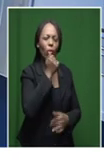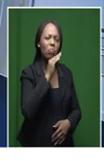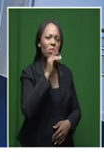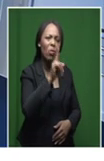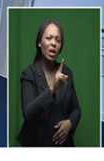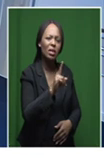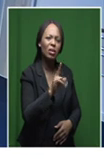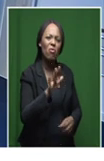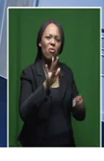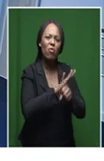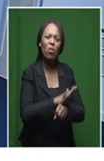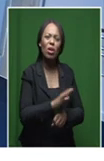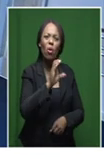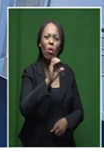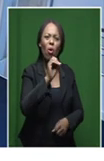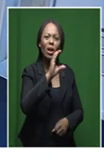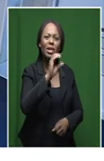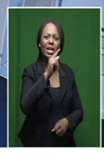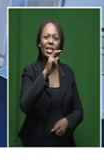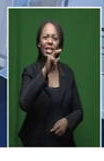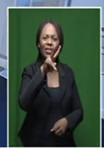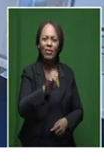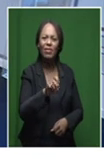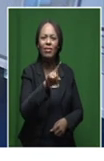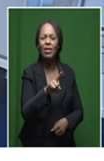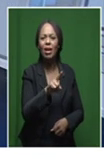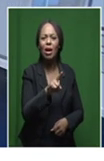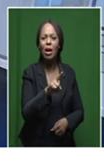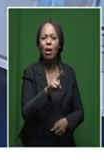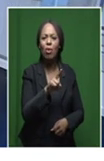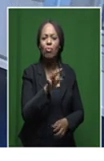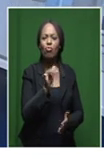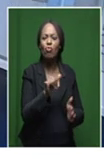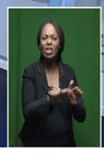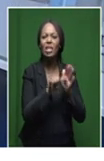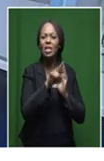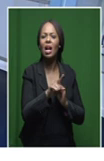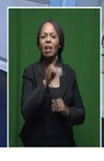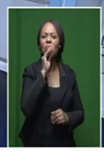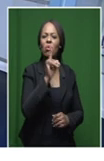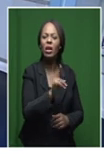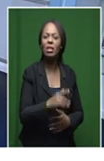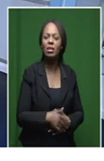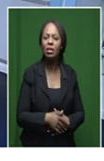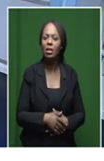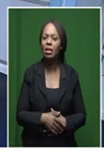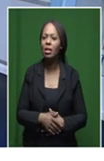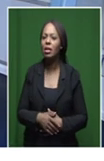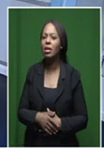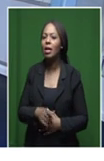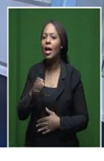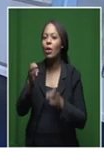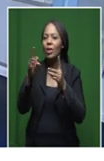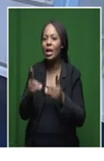middle full cognitive potential mean? How do I reach my full cognitive potential? Well, you have to, so if you reach your